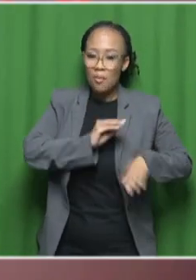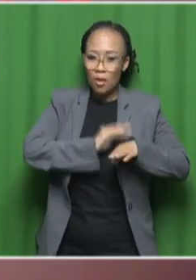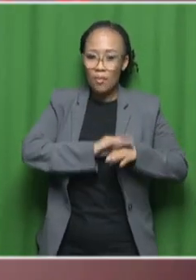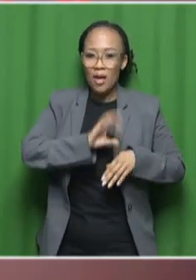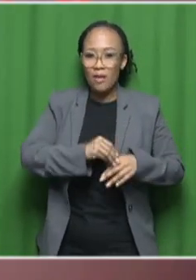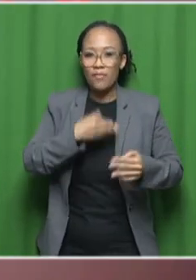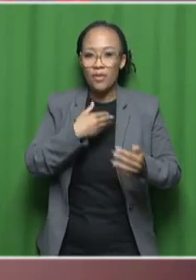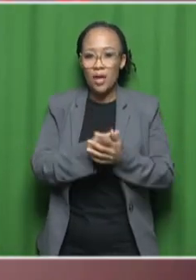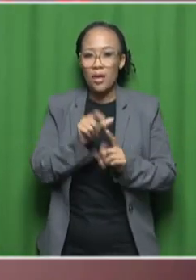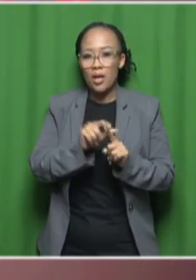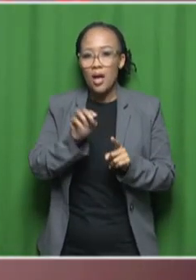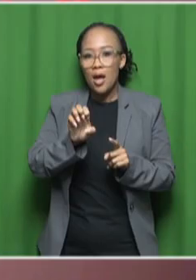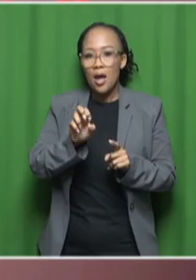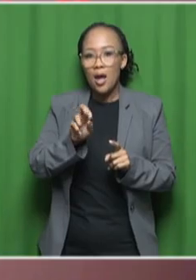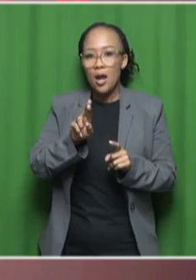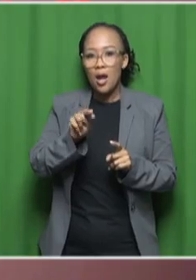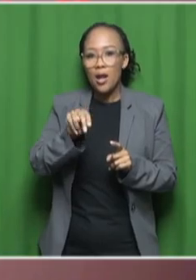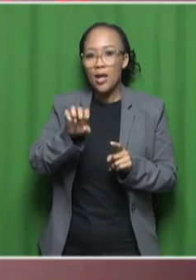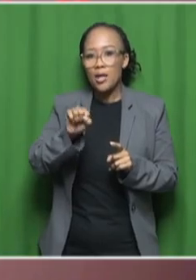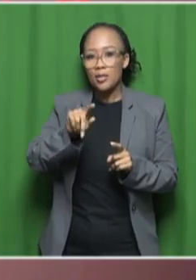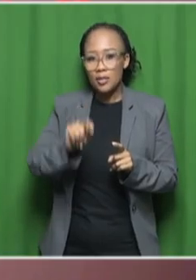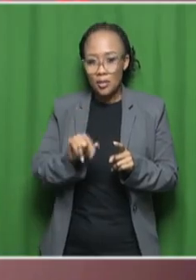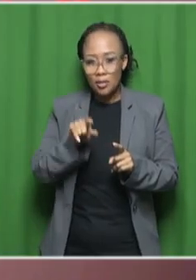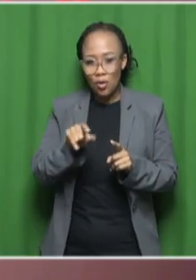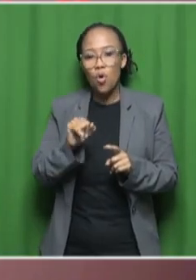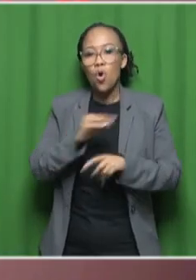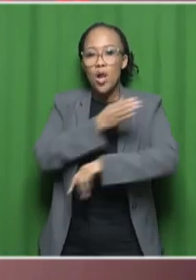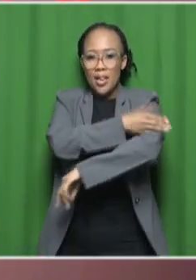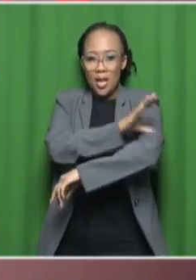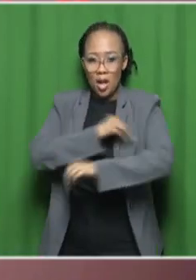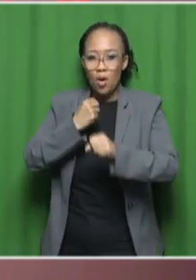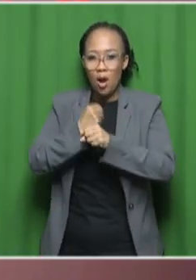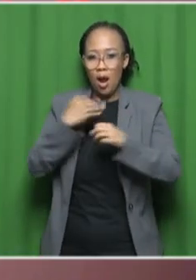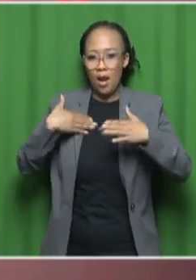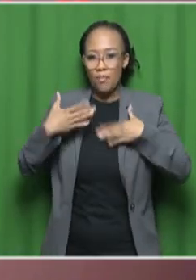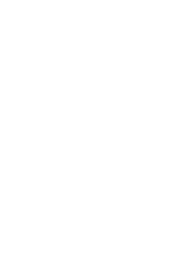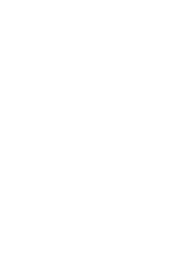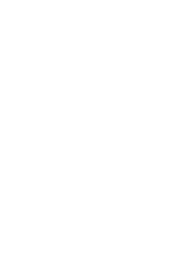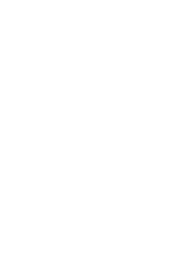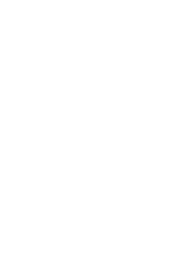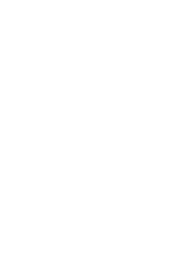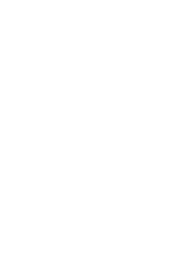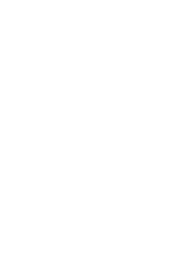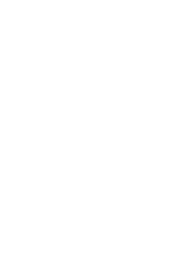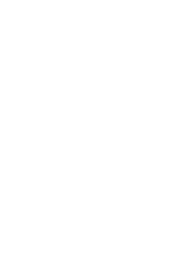Dis-Chem and also a professional nurse. So there's something that we need to take to heart.